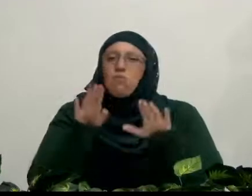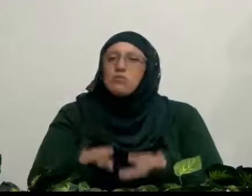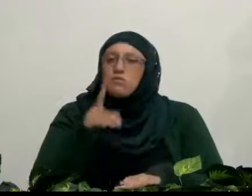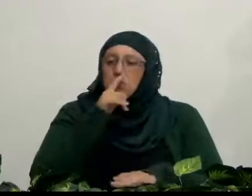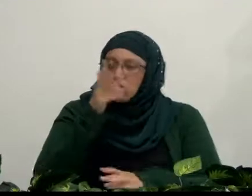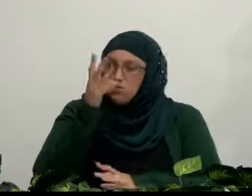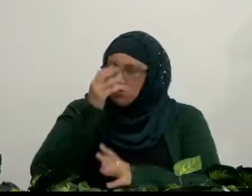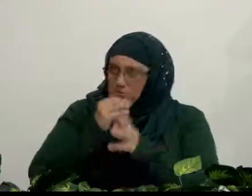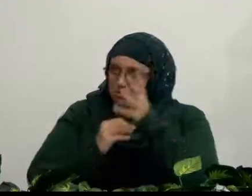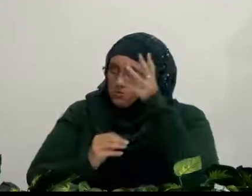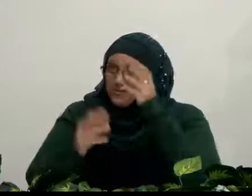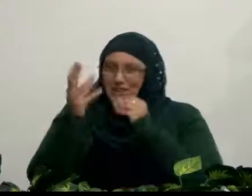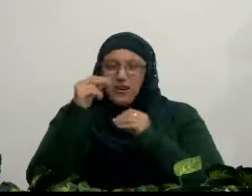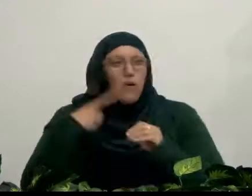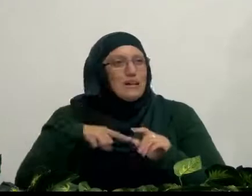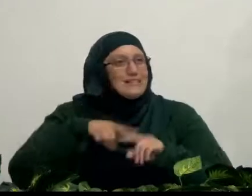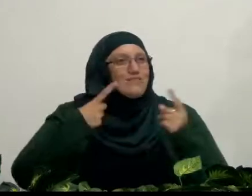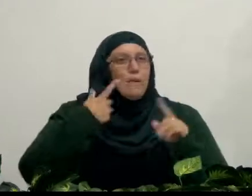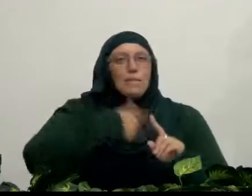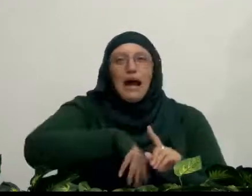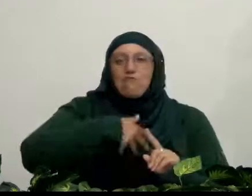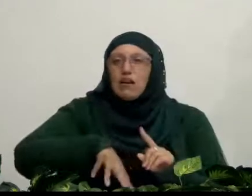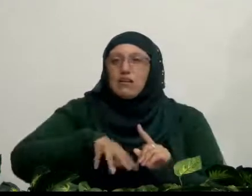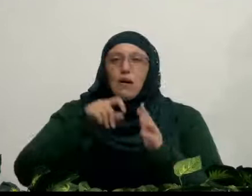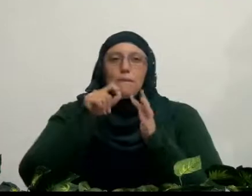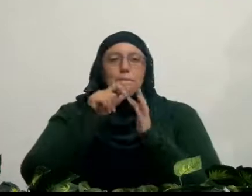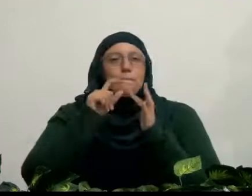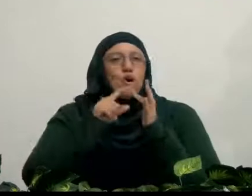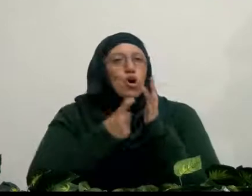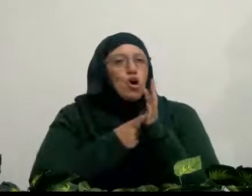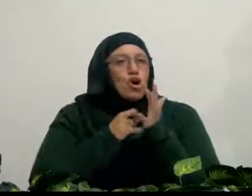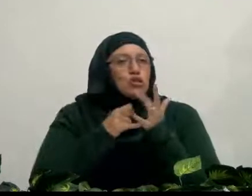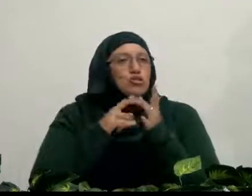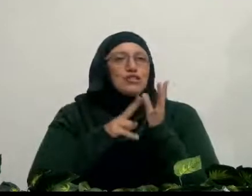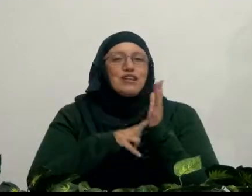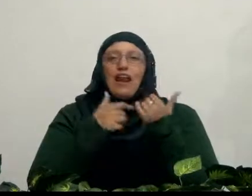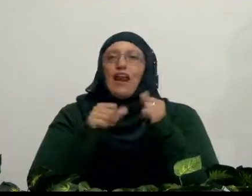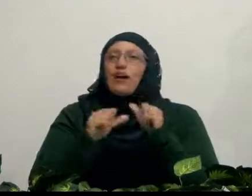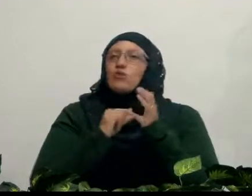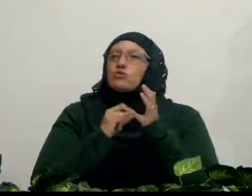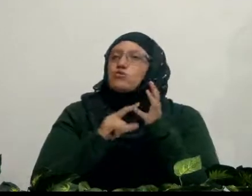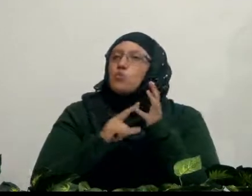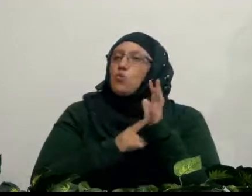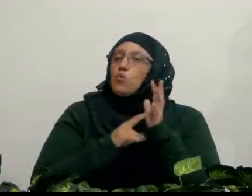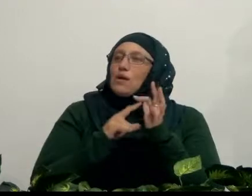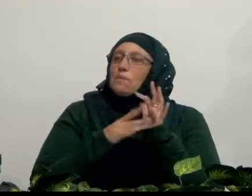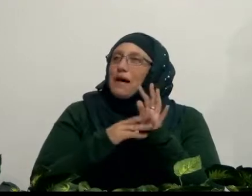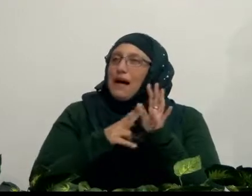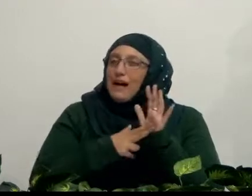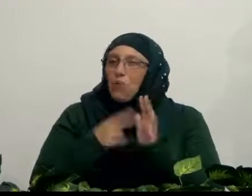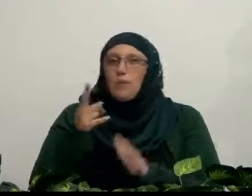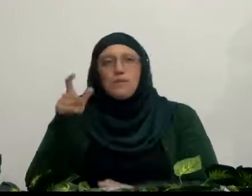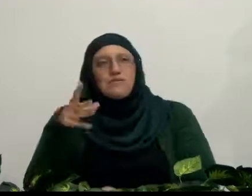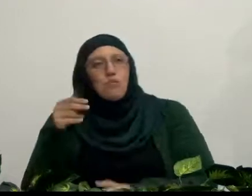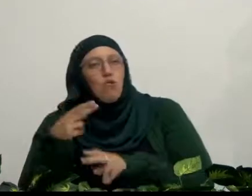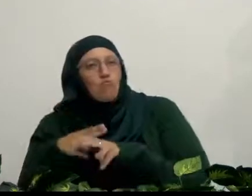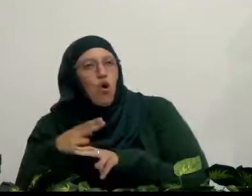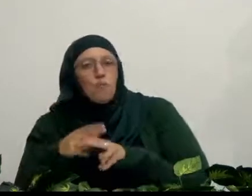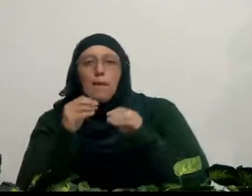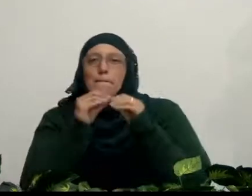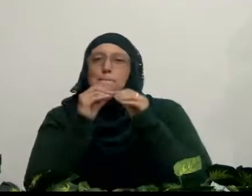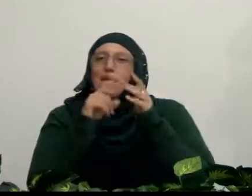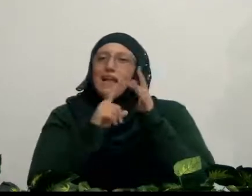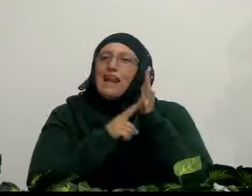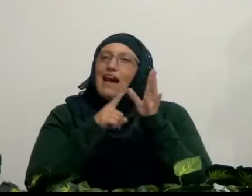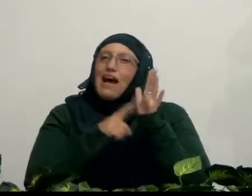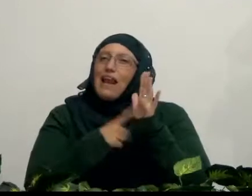from different backgrounds. We had Persians like Salman, we had Suhaib, who was raised in Rome, we had Bilal from Africa. The